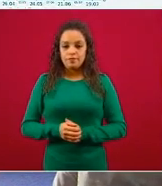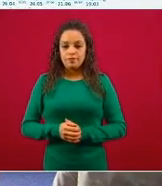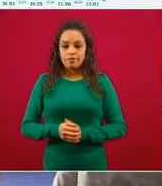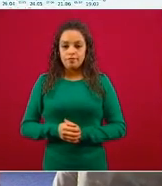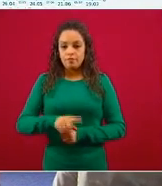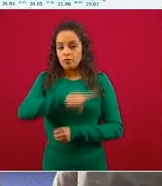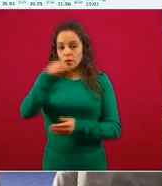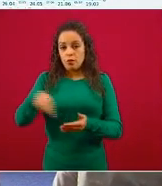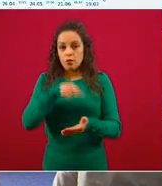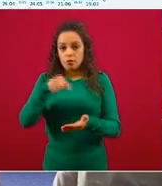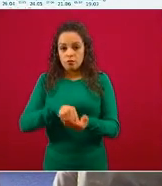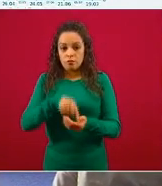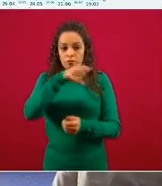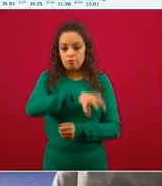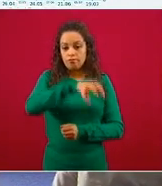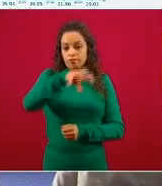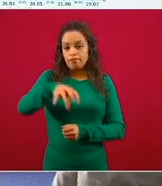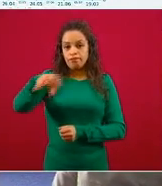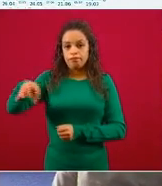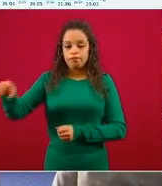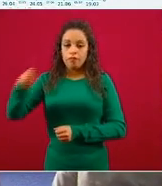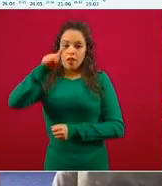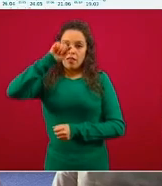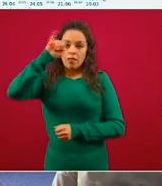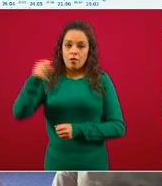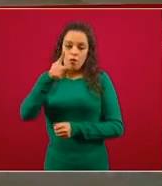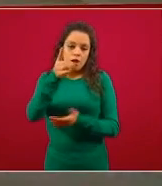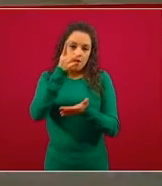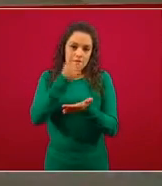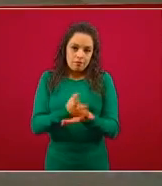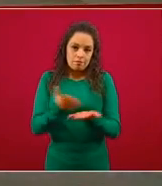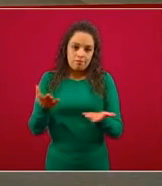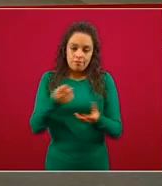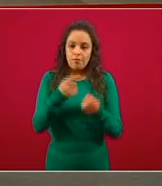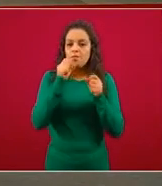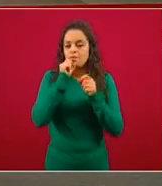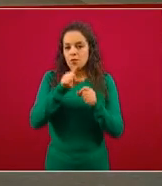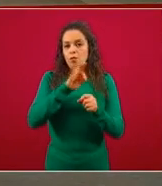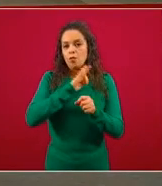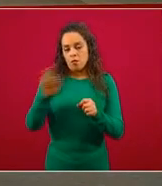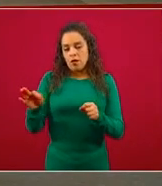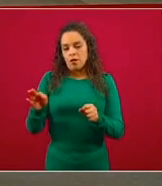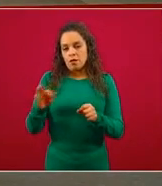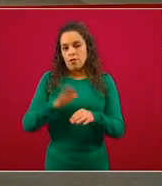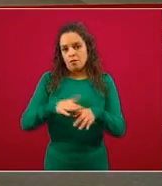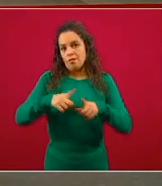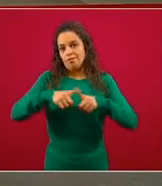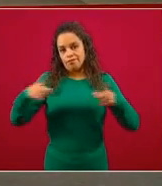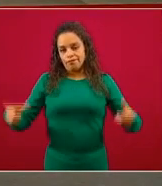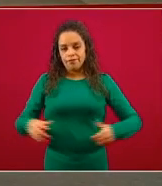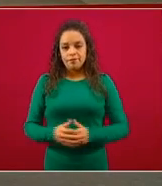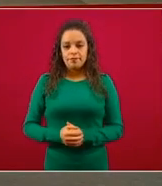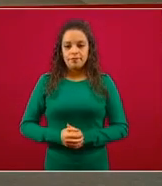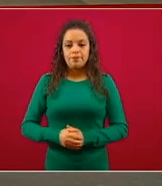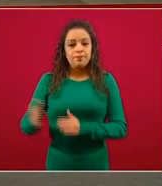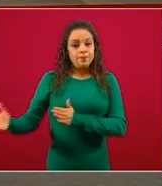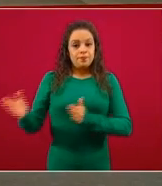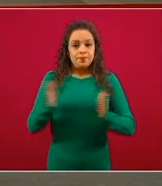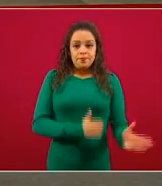in Tijuana, because then these projections will not be fulfilled.